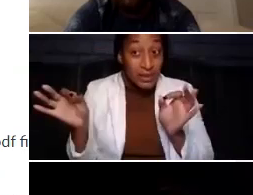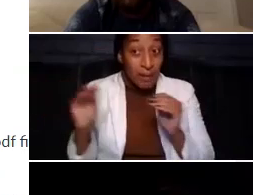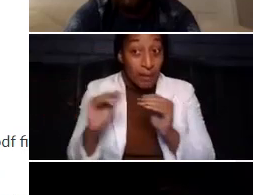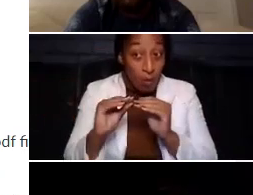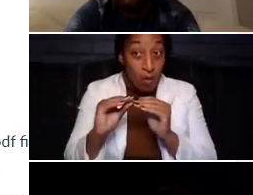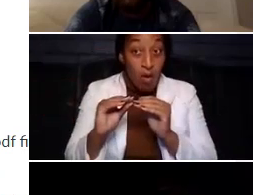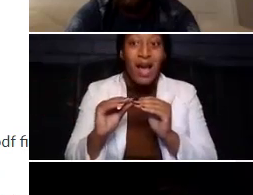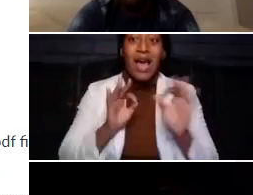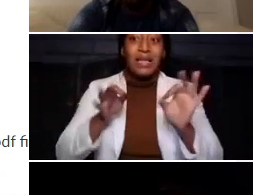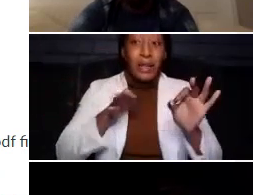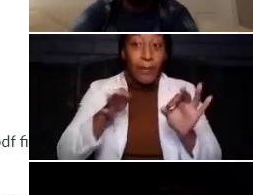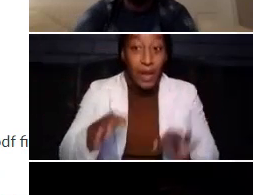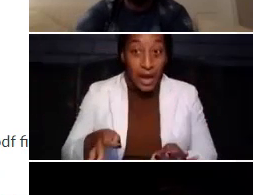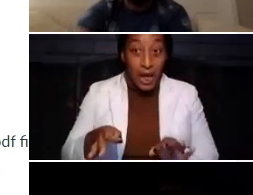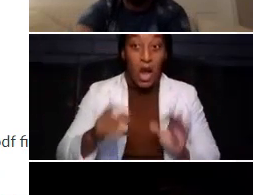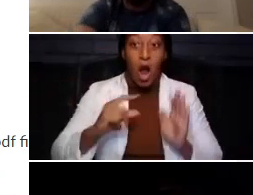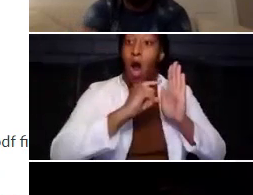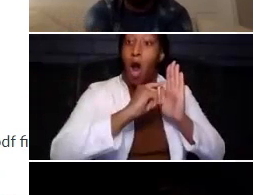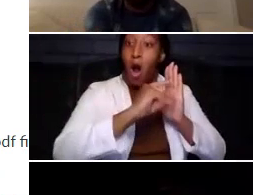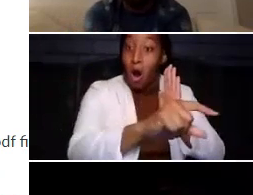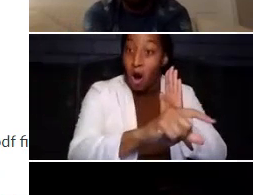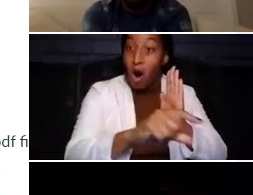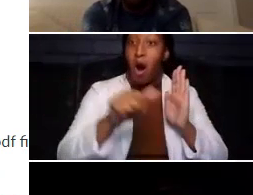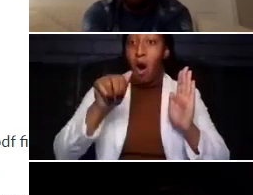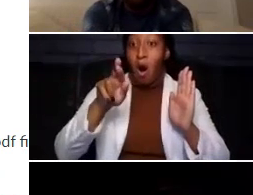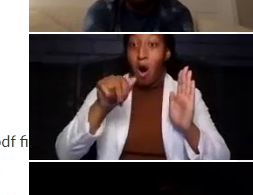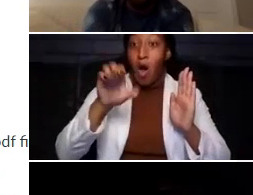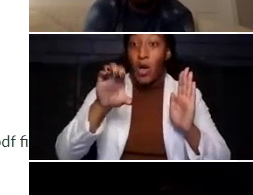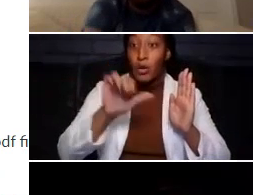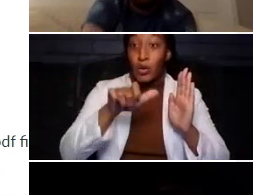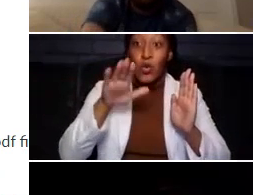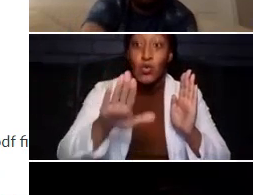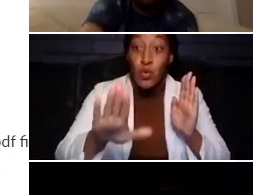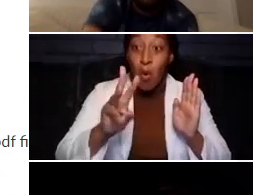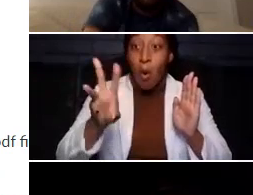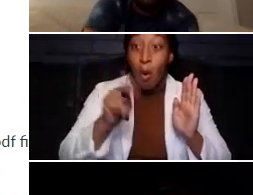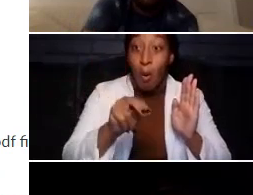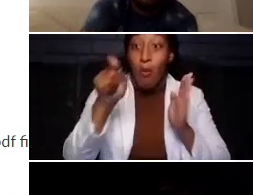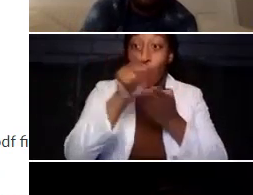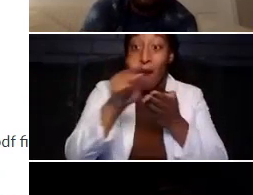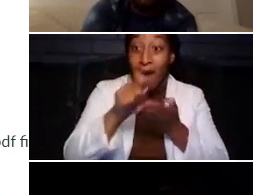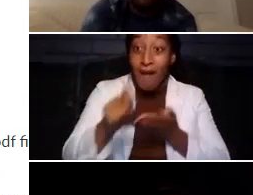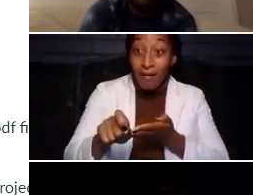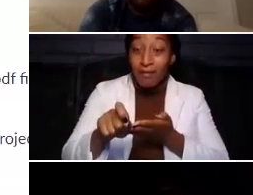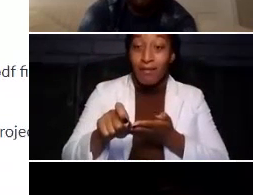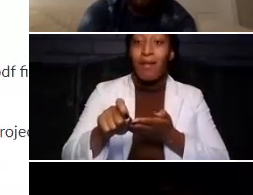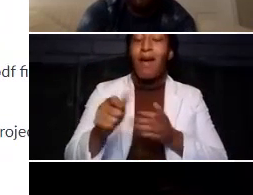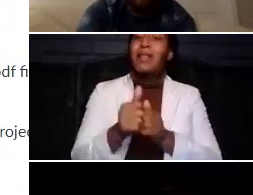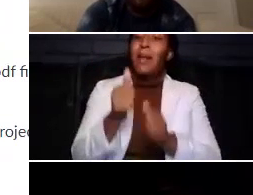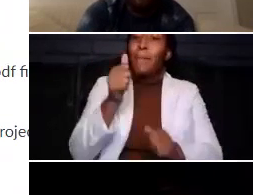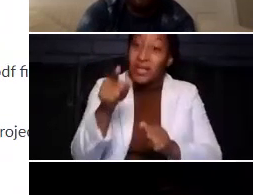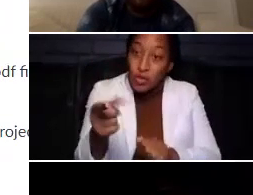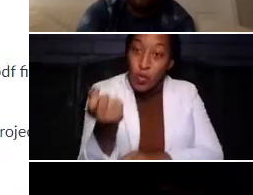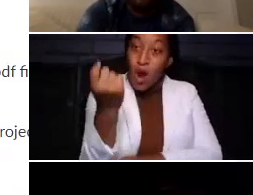your own words as best as you understand, okay? So this breaks down for